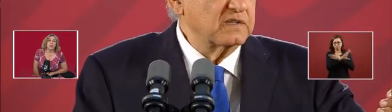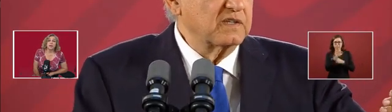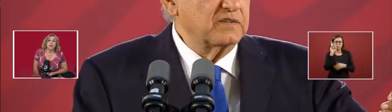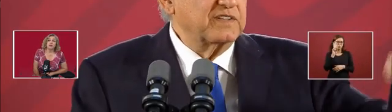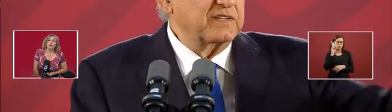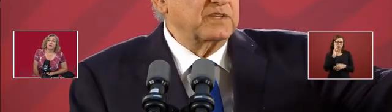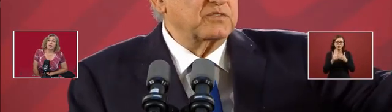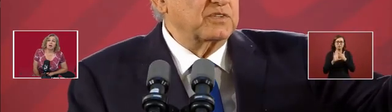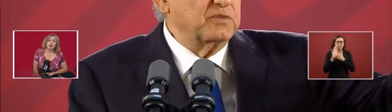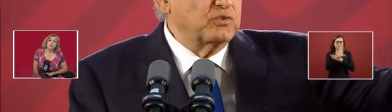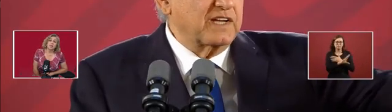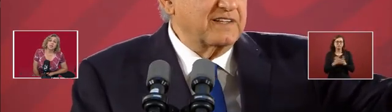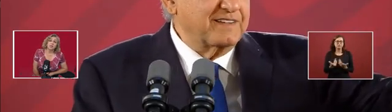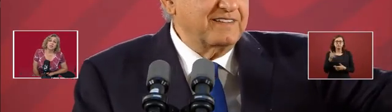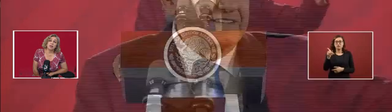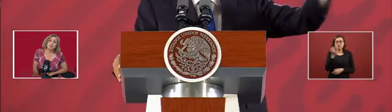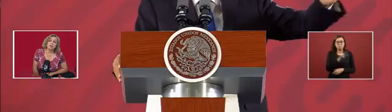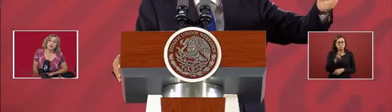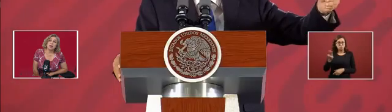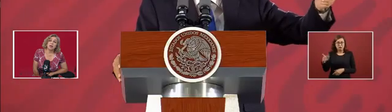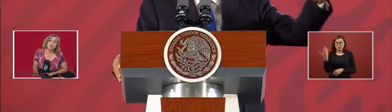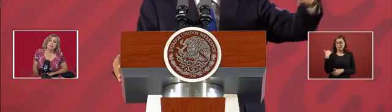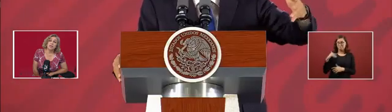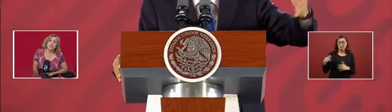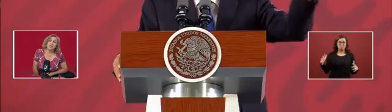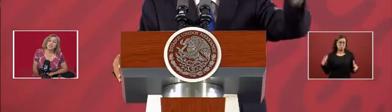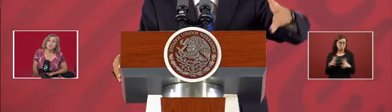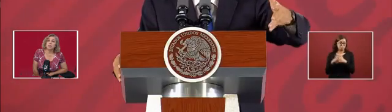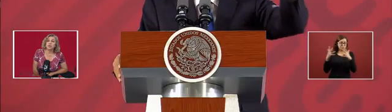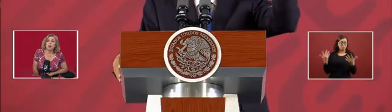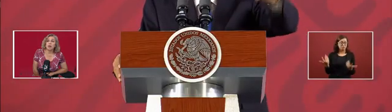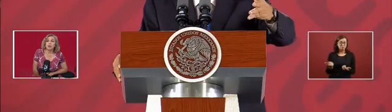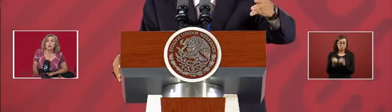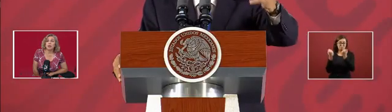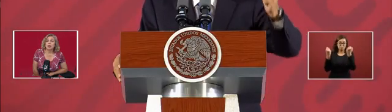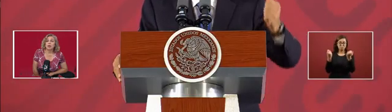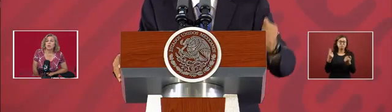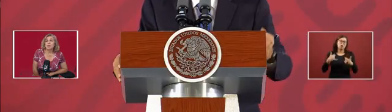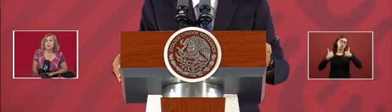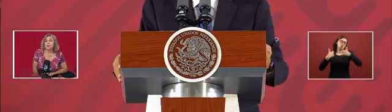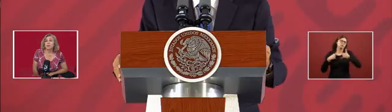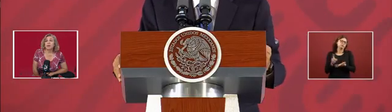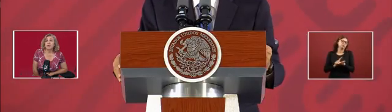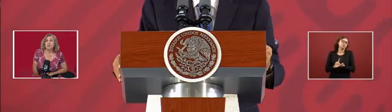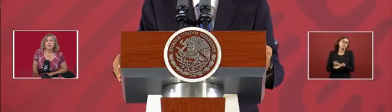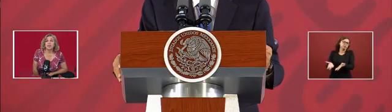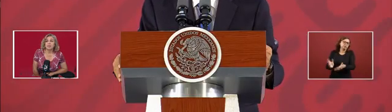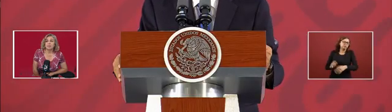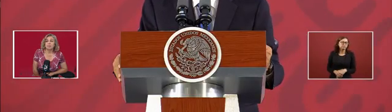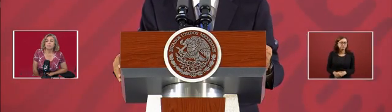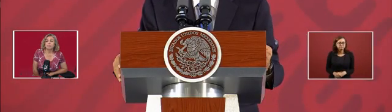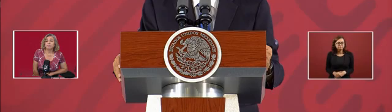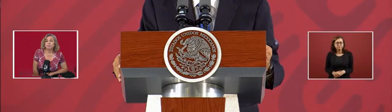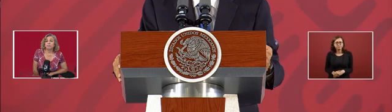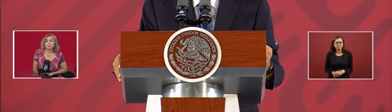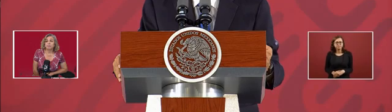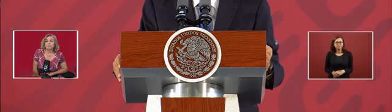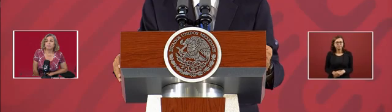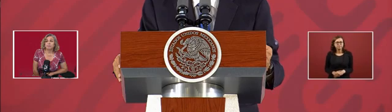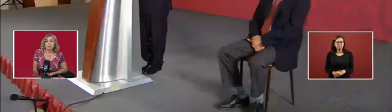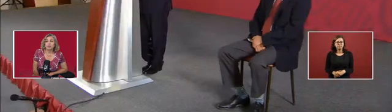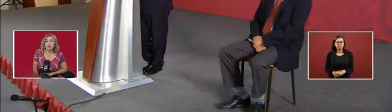money won't be there guardado, pues put away, piensan they de esta figure that if manera they put it that way, obtener más they'll get recursos more y son resources,